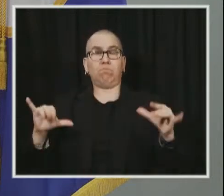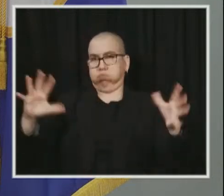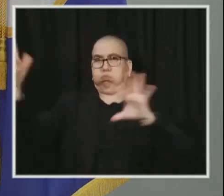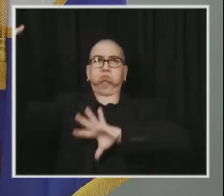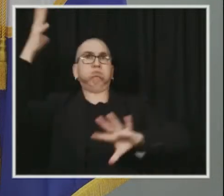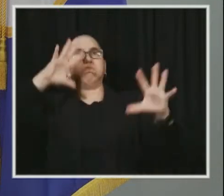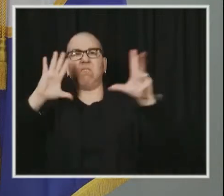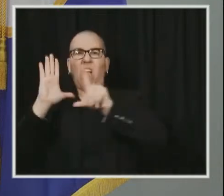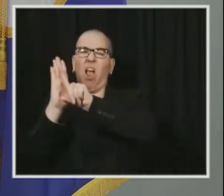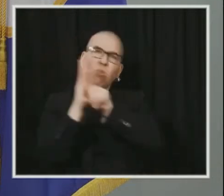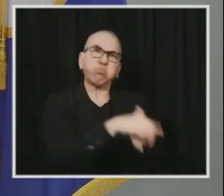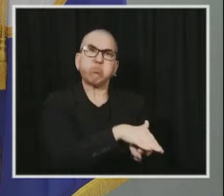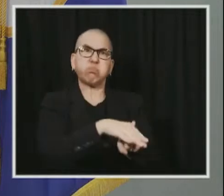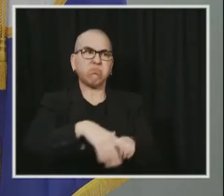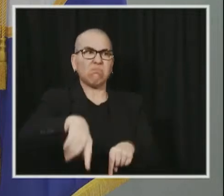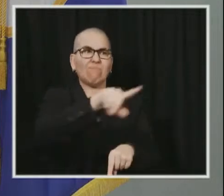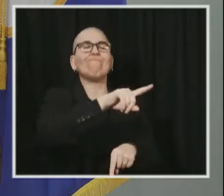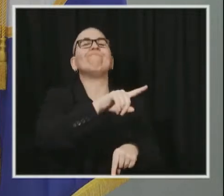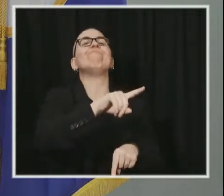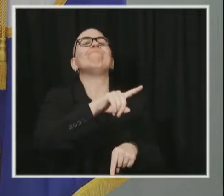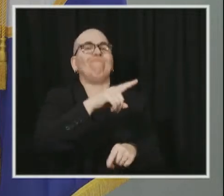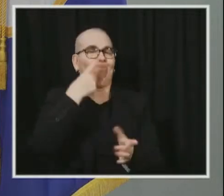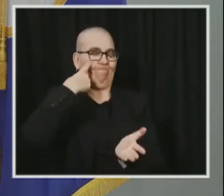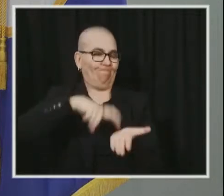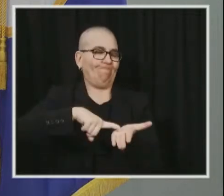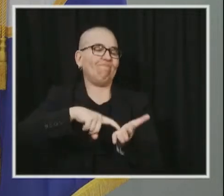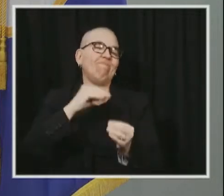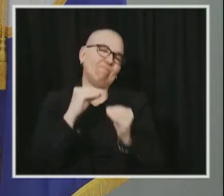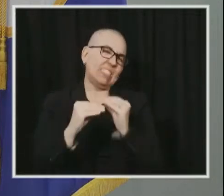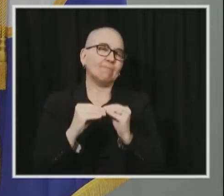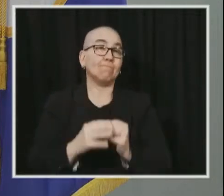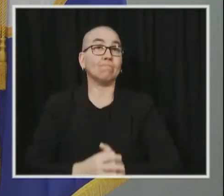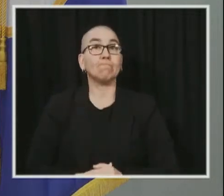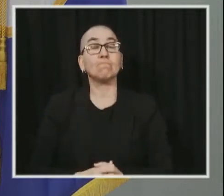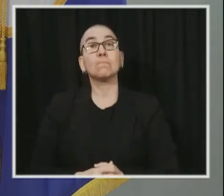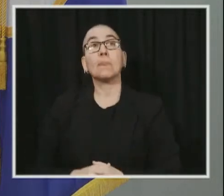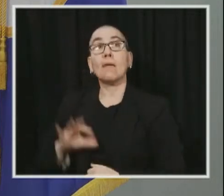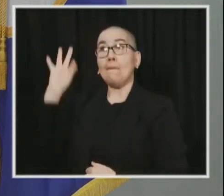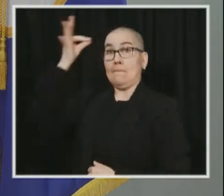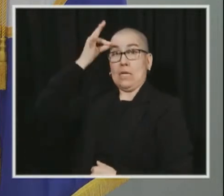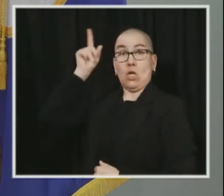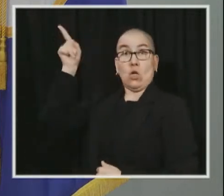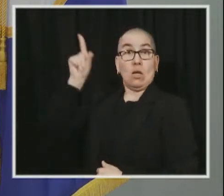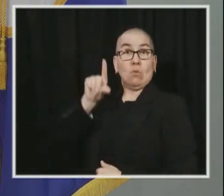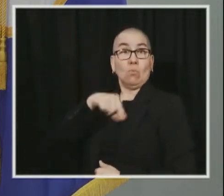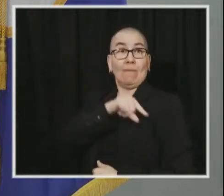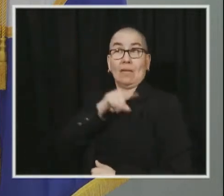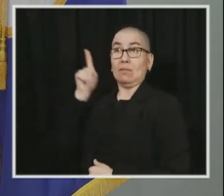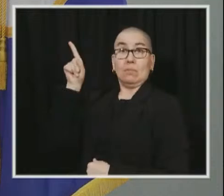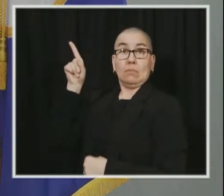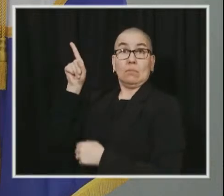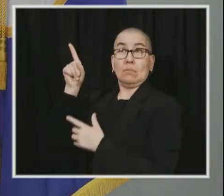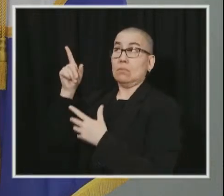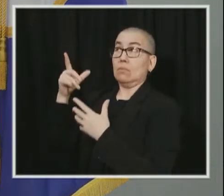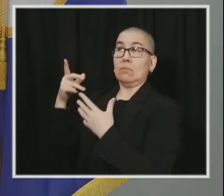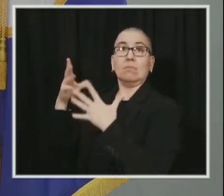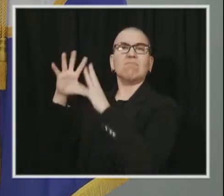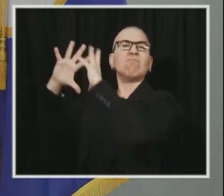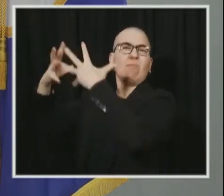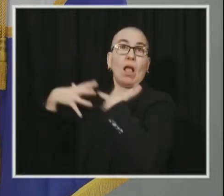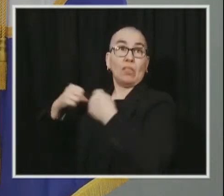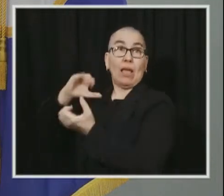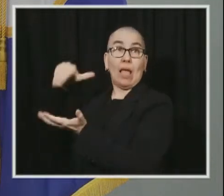and in our country as a whole. Minnesota's federally qualified health centers are a core component of our efforts.